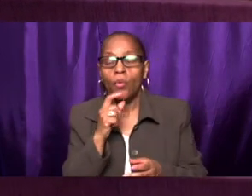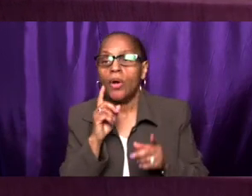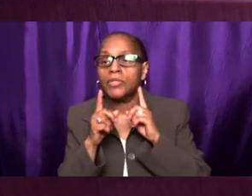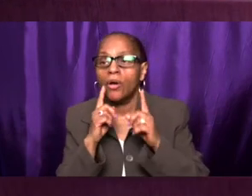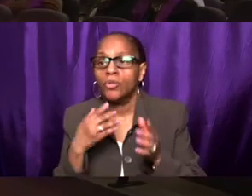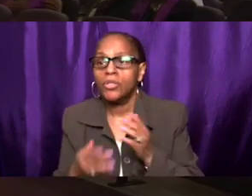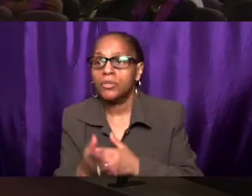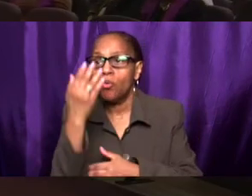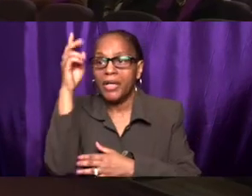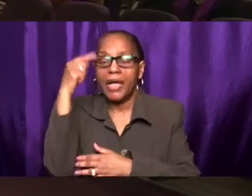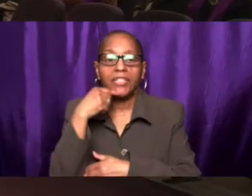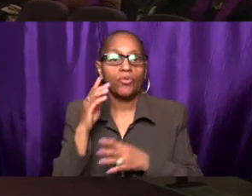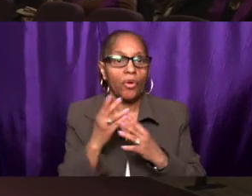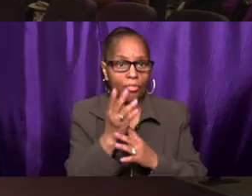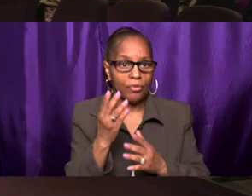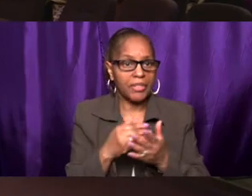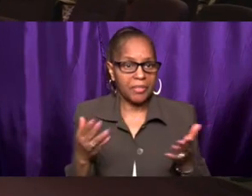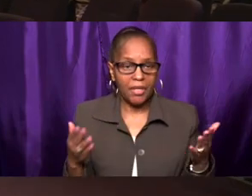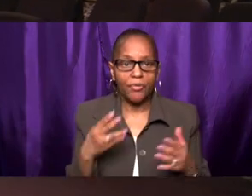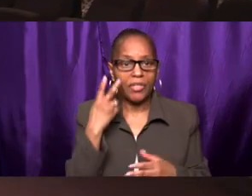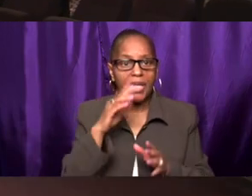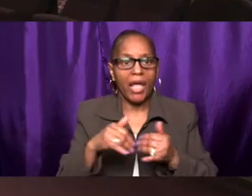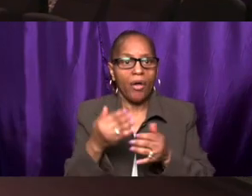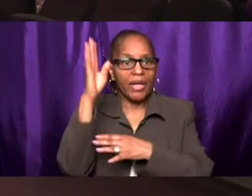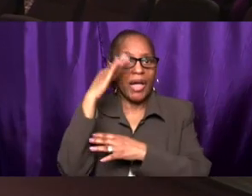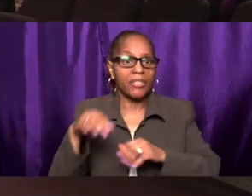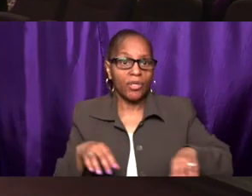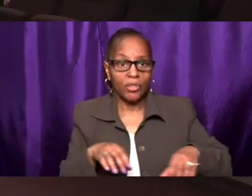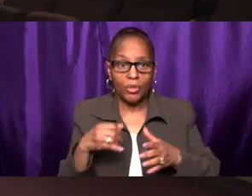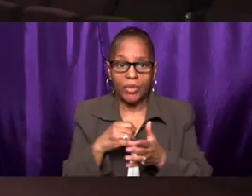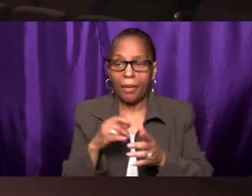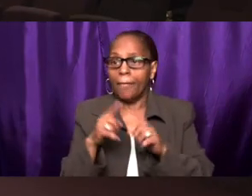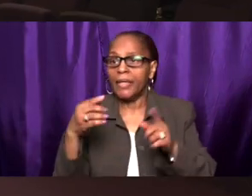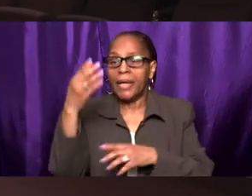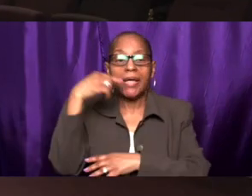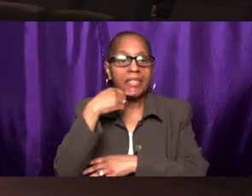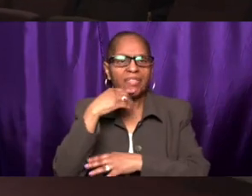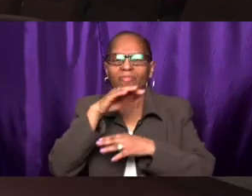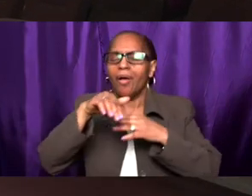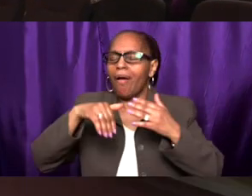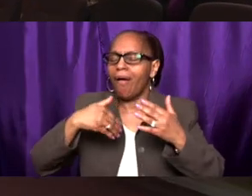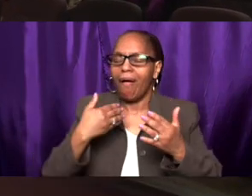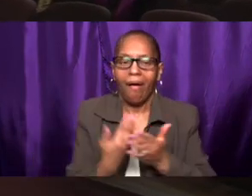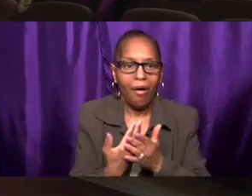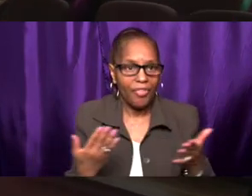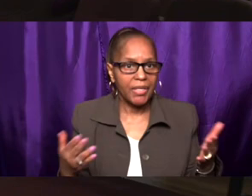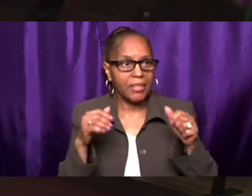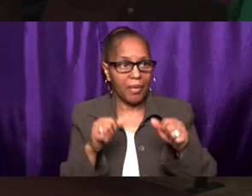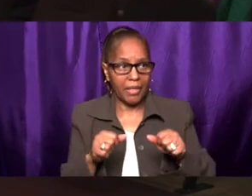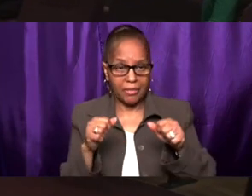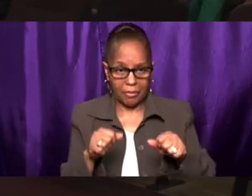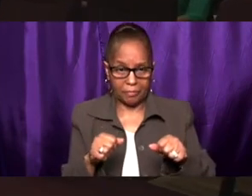God says you're going through some stuff. You don't see how God is going to do it. But God says all things are possible.